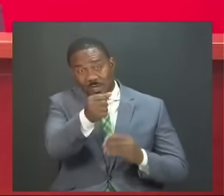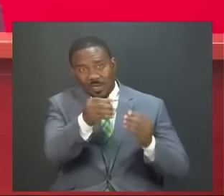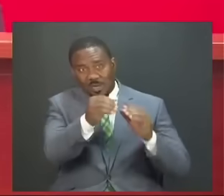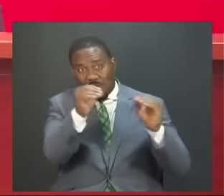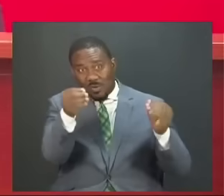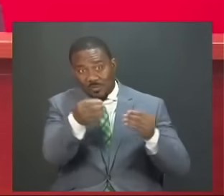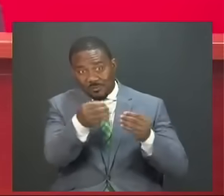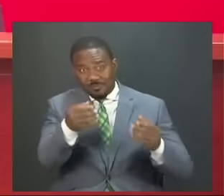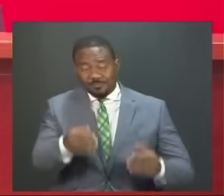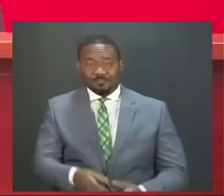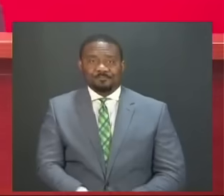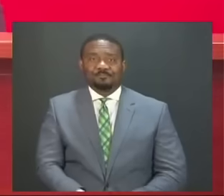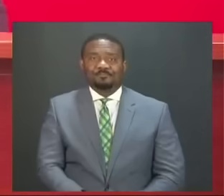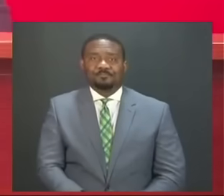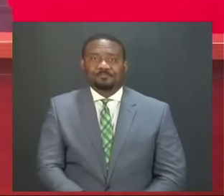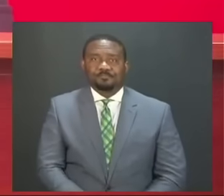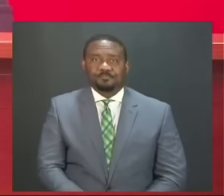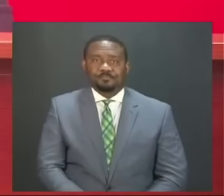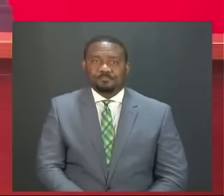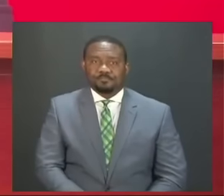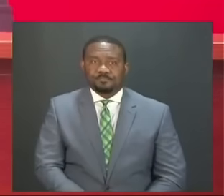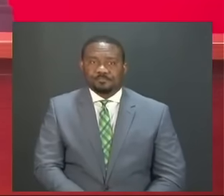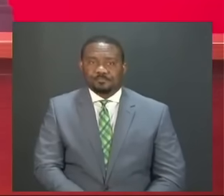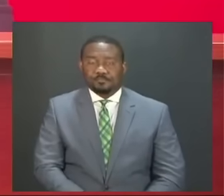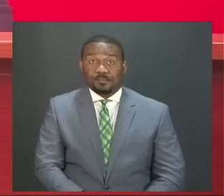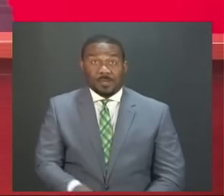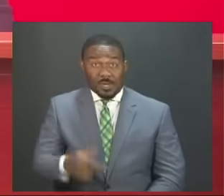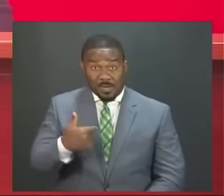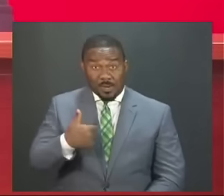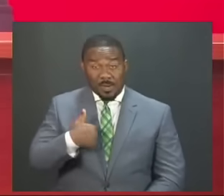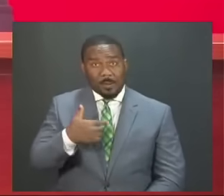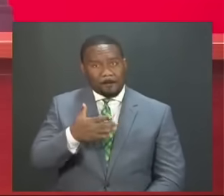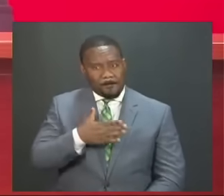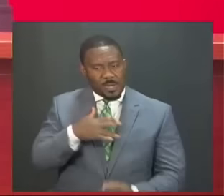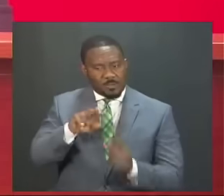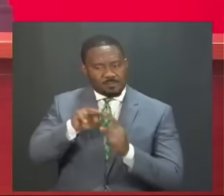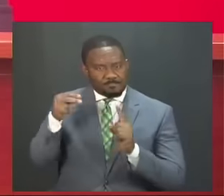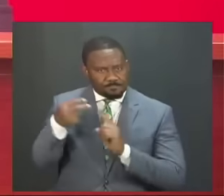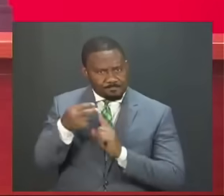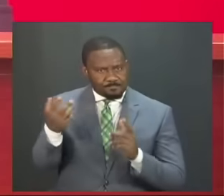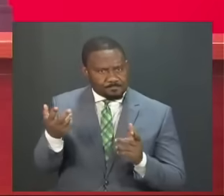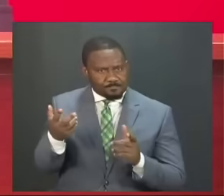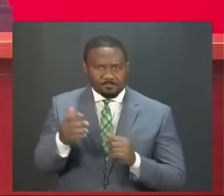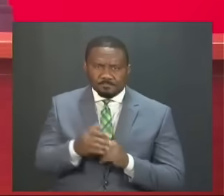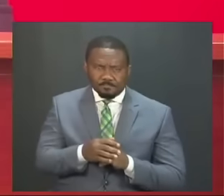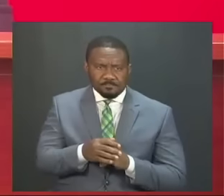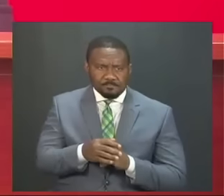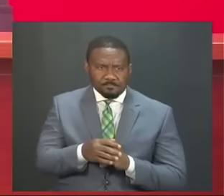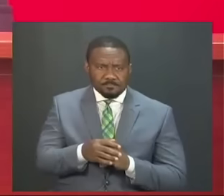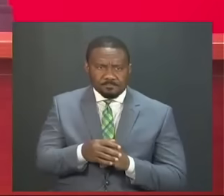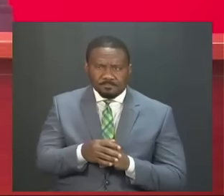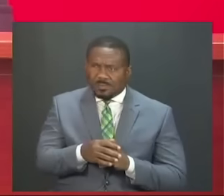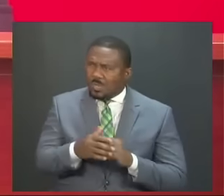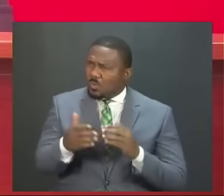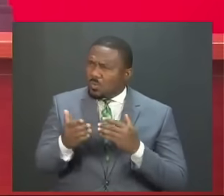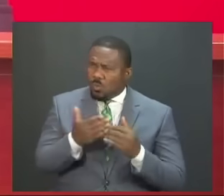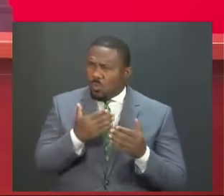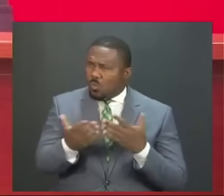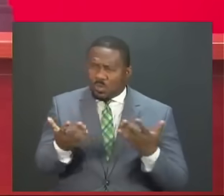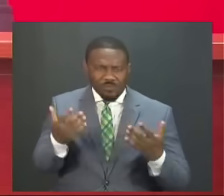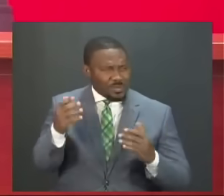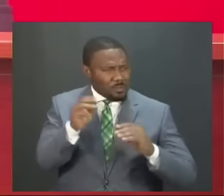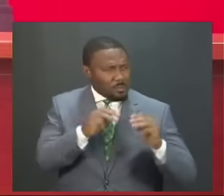To that end, I'm of the view that courts can continue to hear whatever matters are pending before